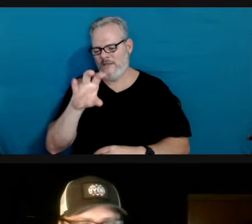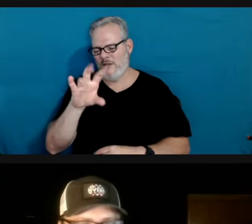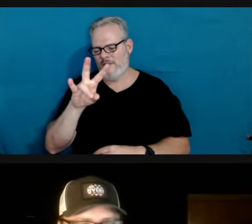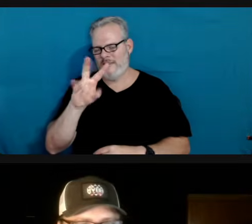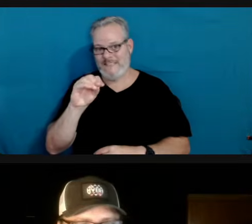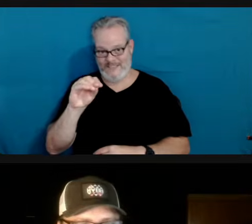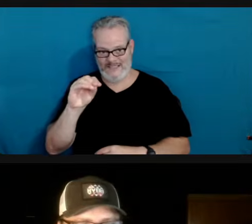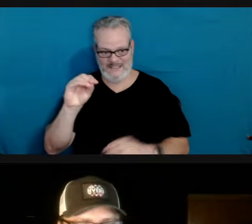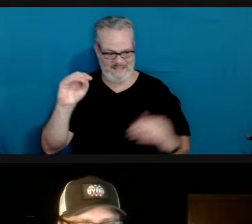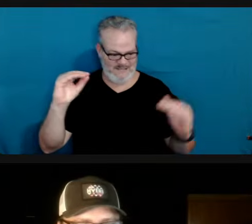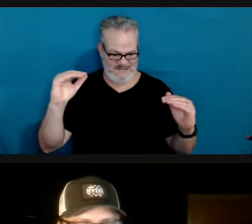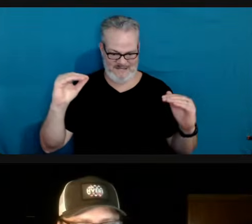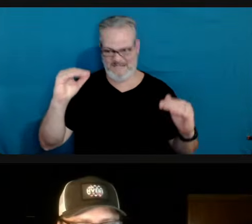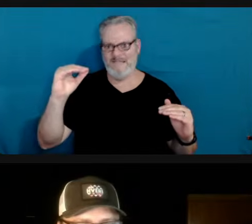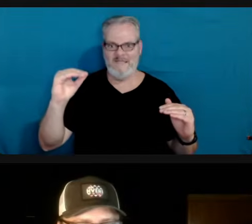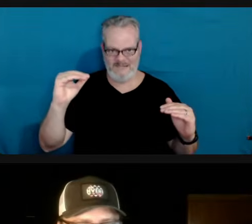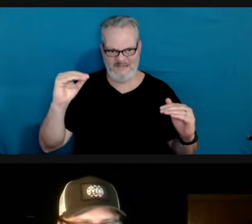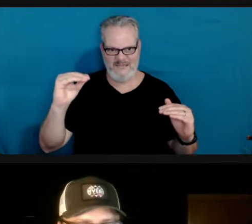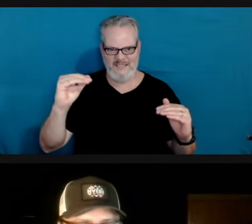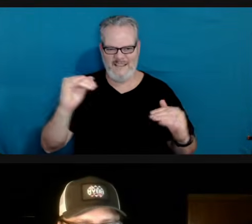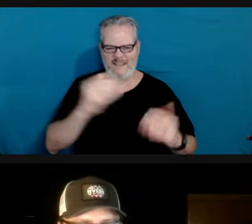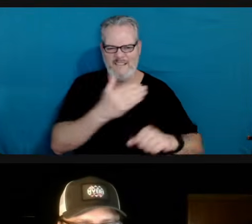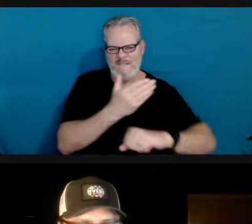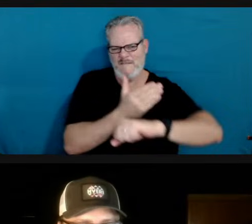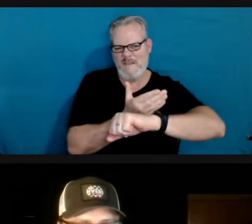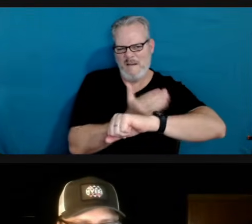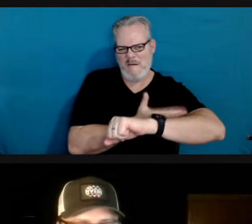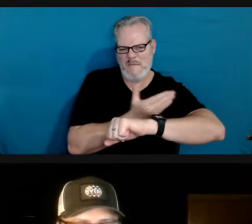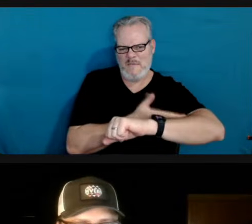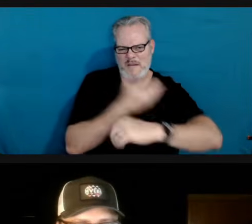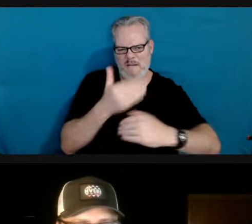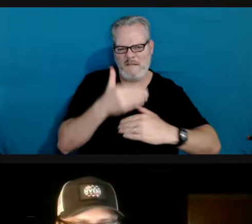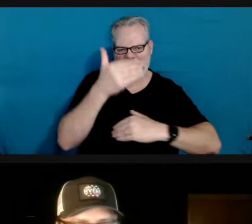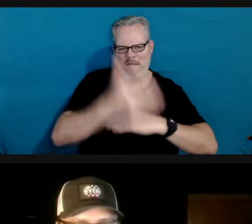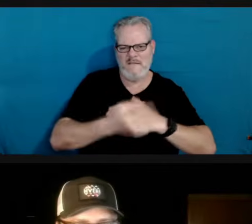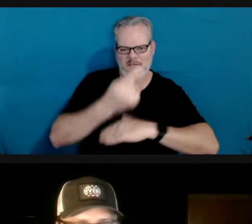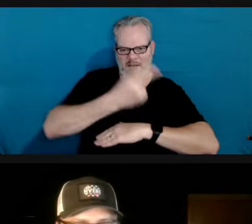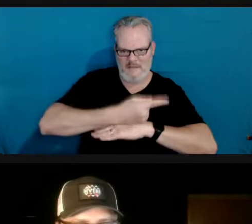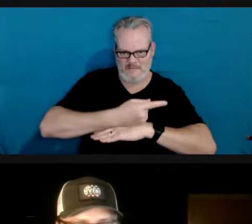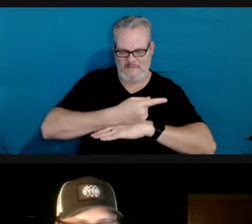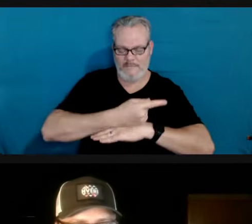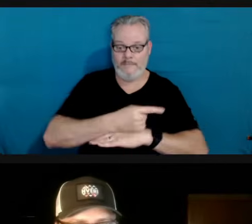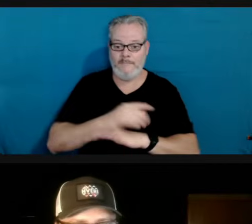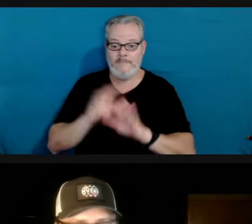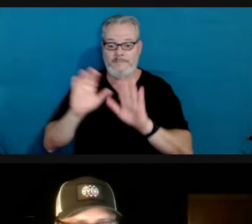this further in the next day's update, I believe. So on Sunday,